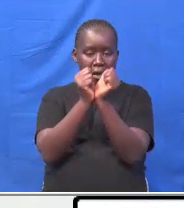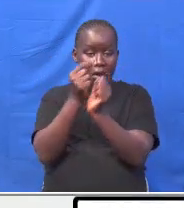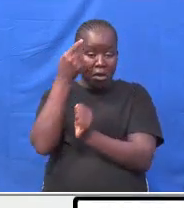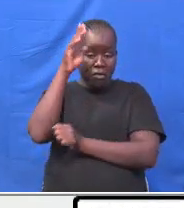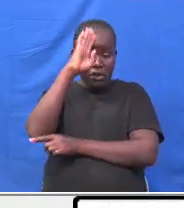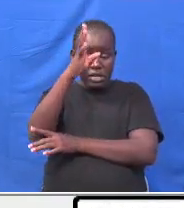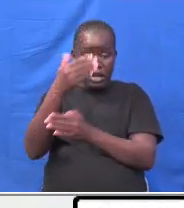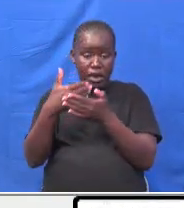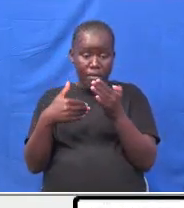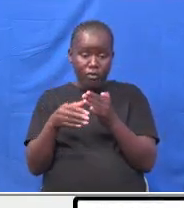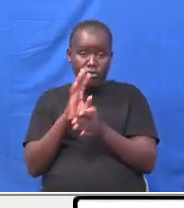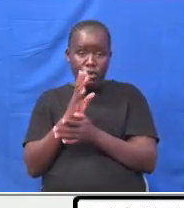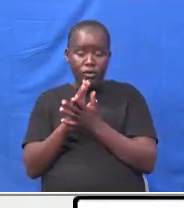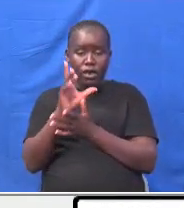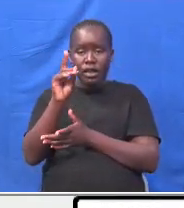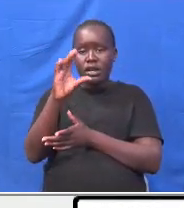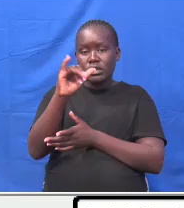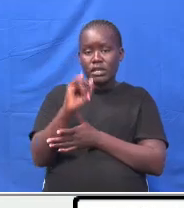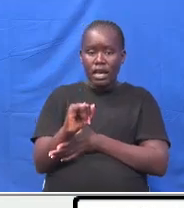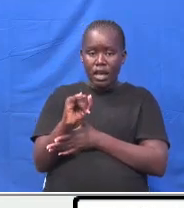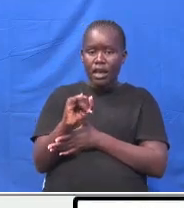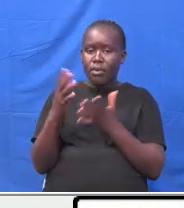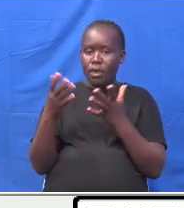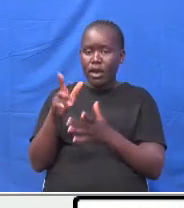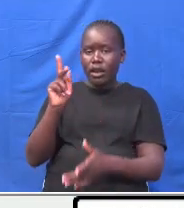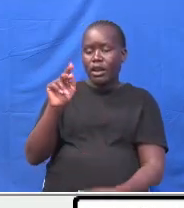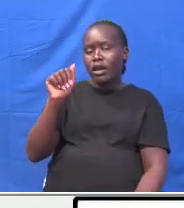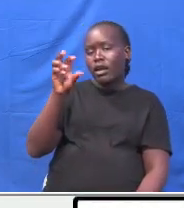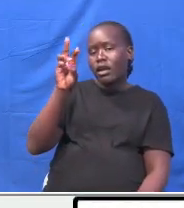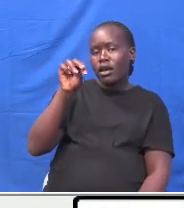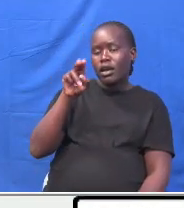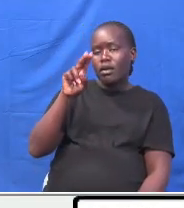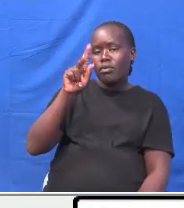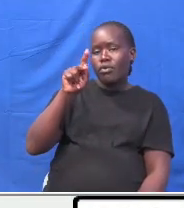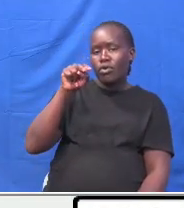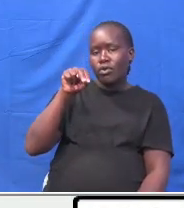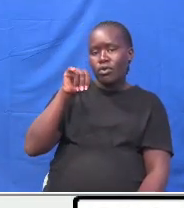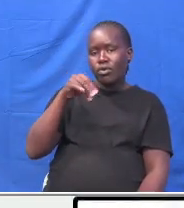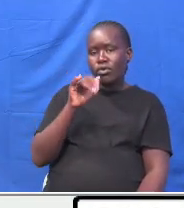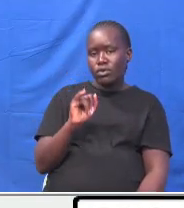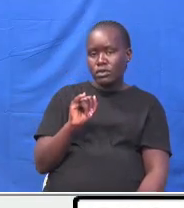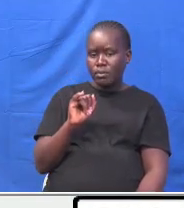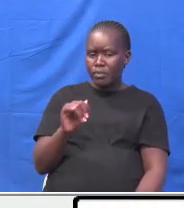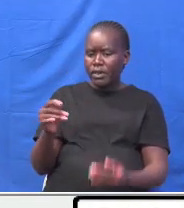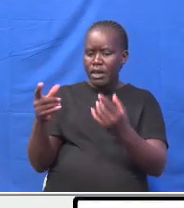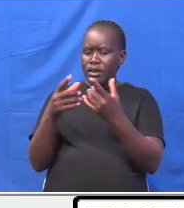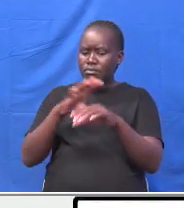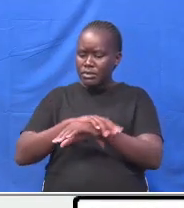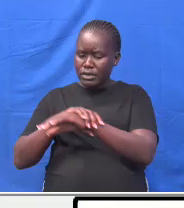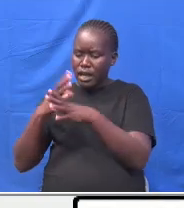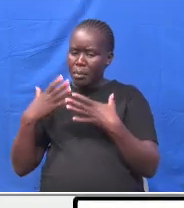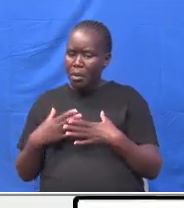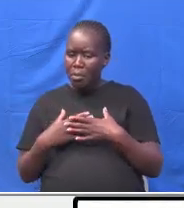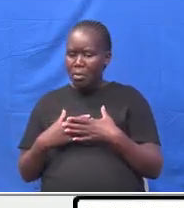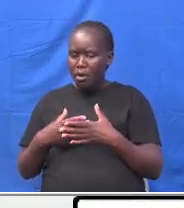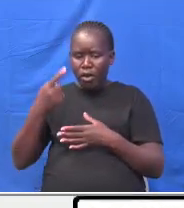was debriefed by DCI officers within Kamukunji. Because once they come taking people like this from their homes in front of my sons, he